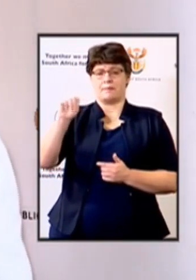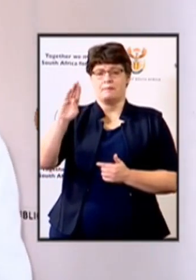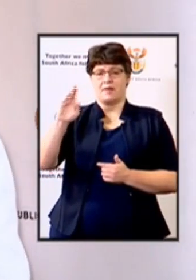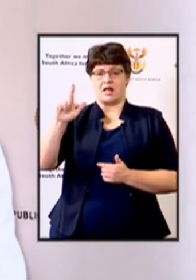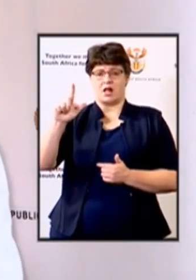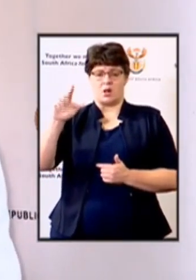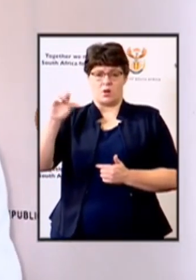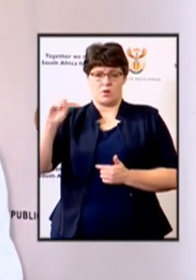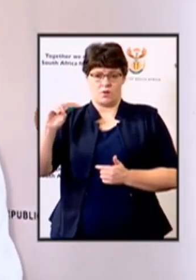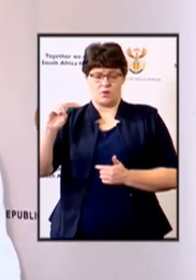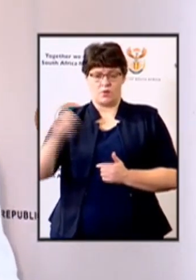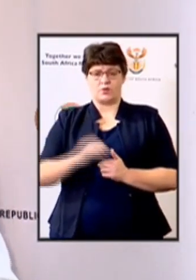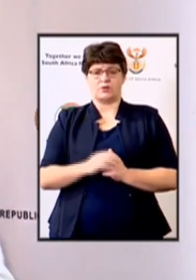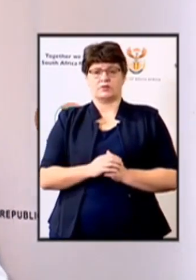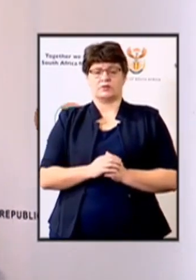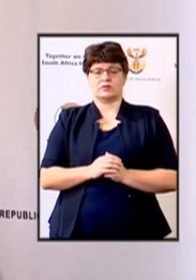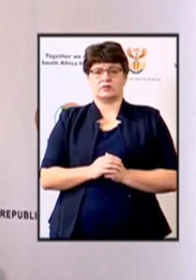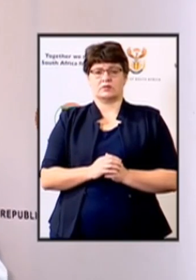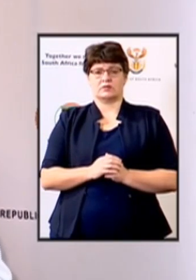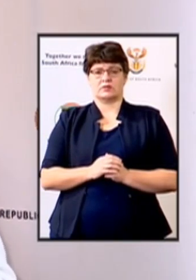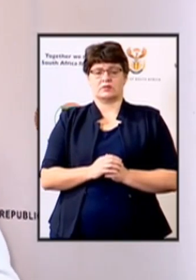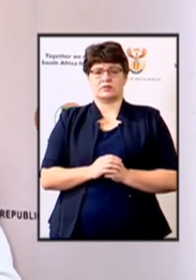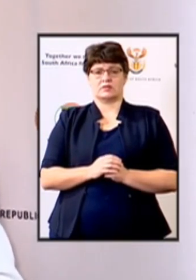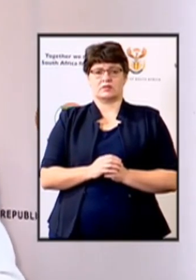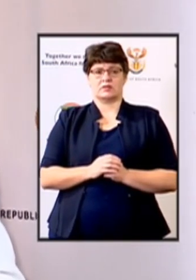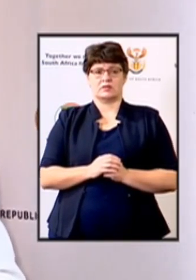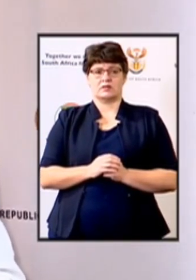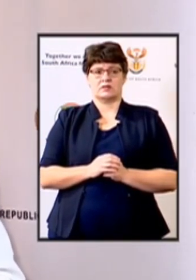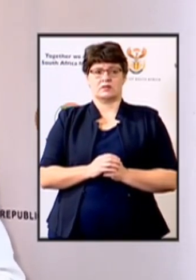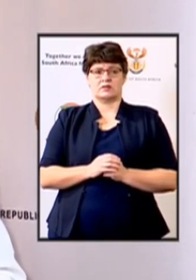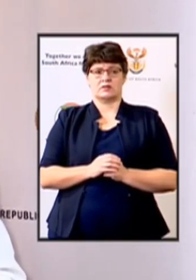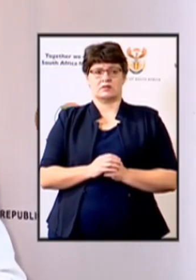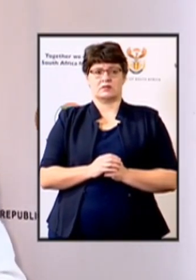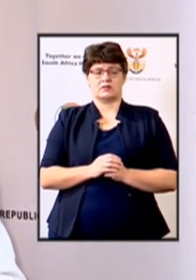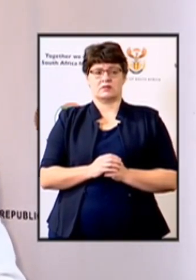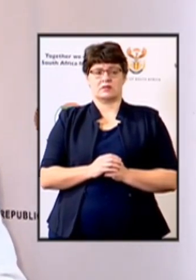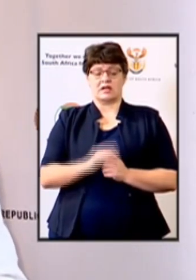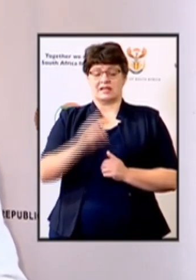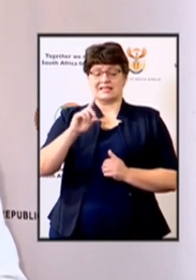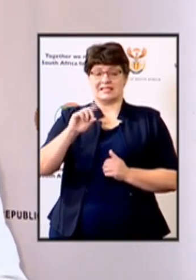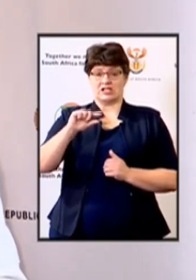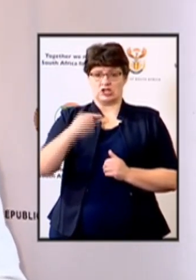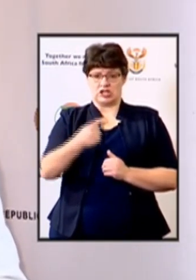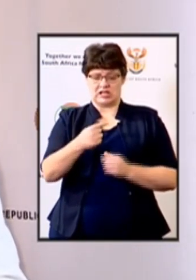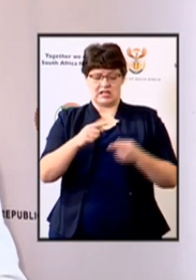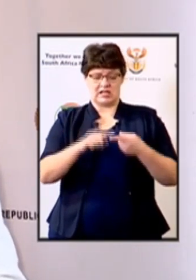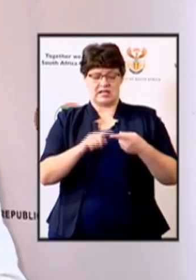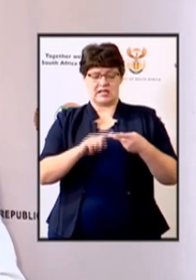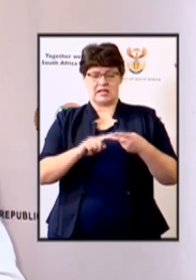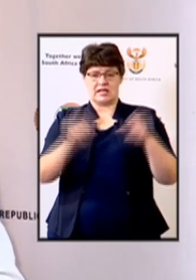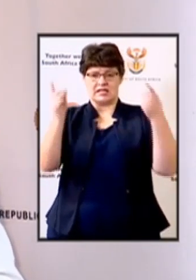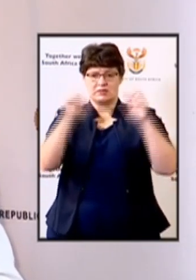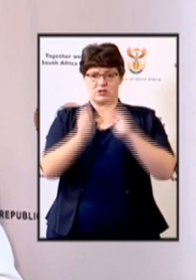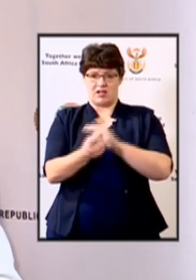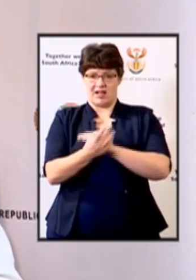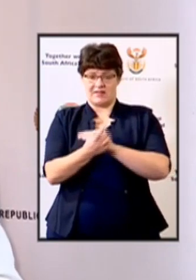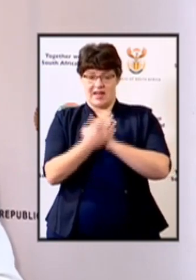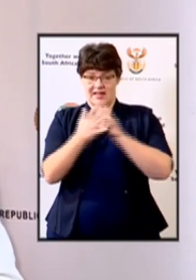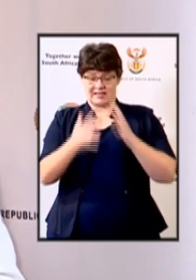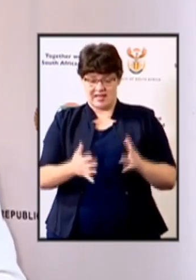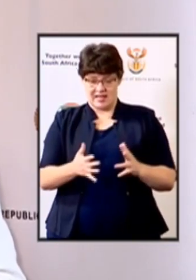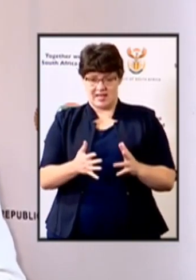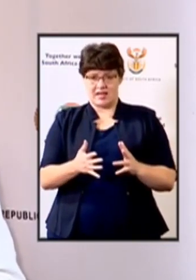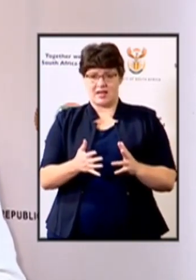And my appreciations to the presence of our Director General and the Special Advisor as introduced.